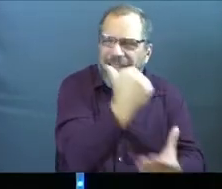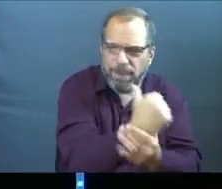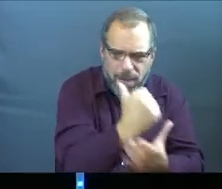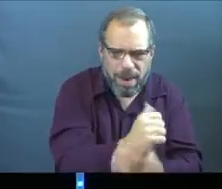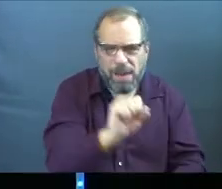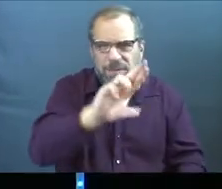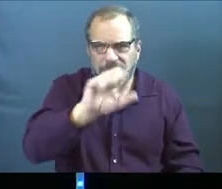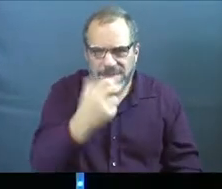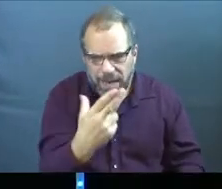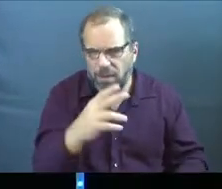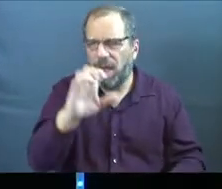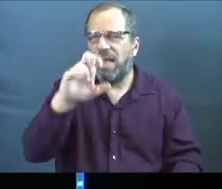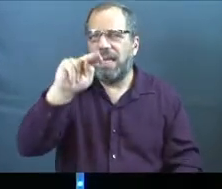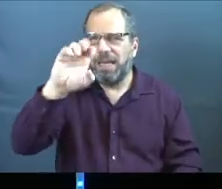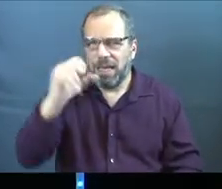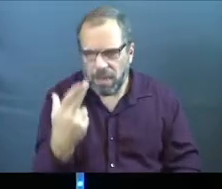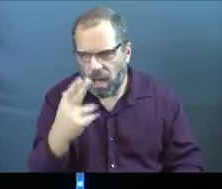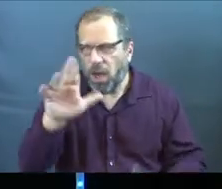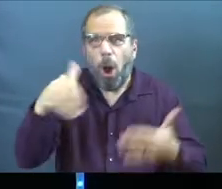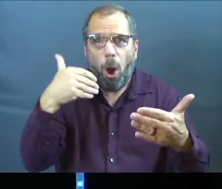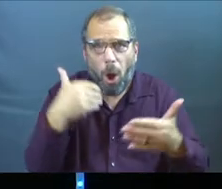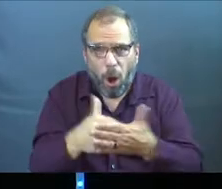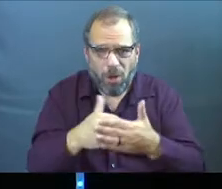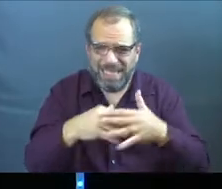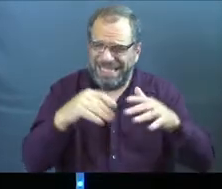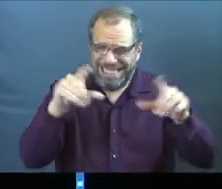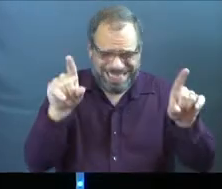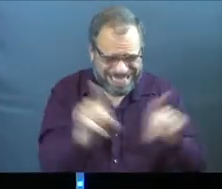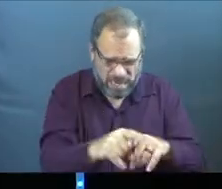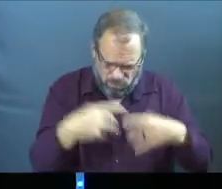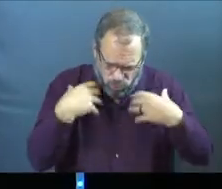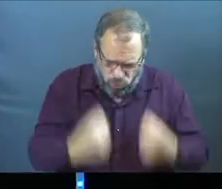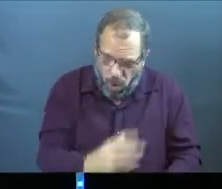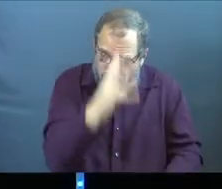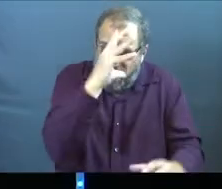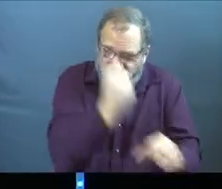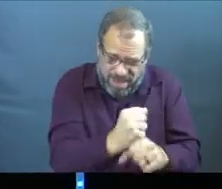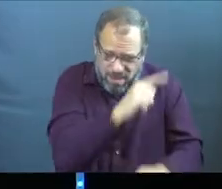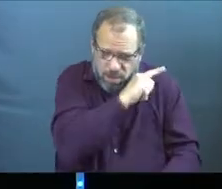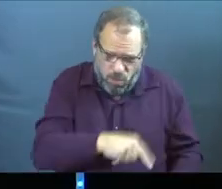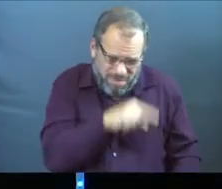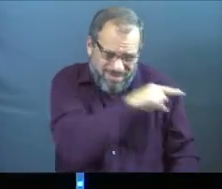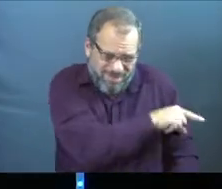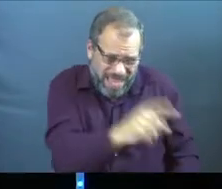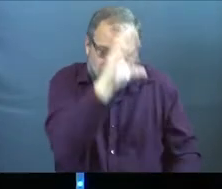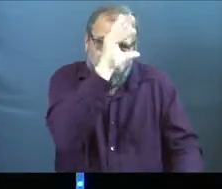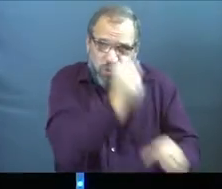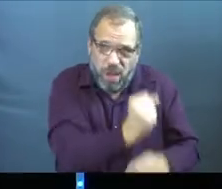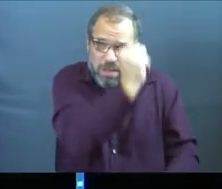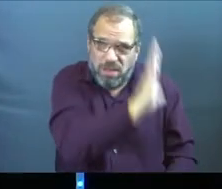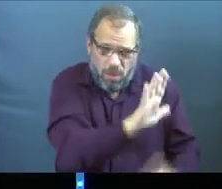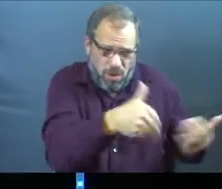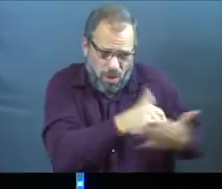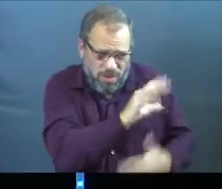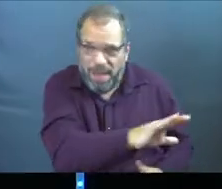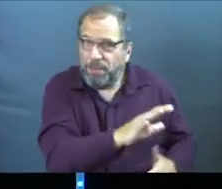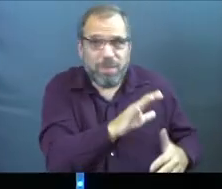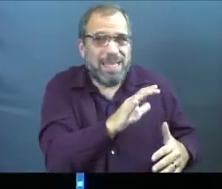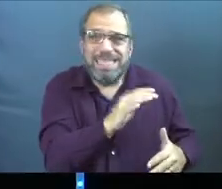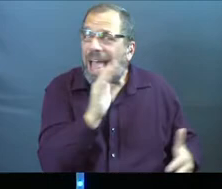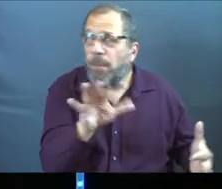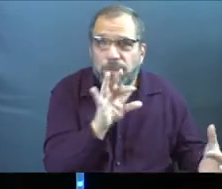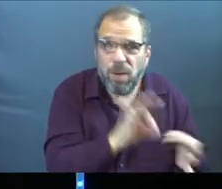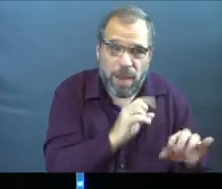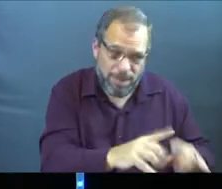of Abel, of all these people who had that very strong faith in the Lord. They trusted God with all that they were. They were